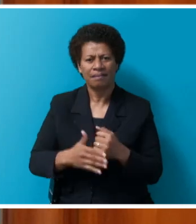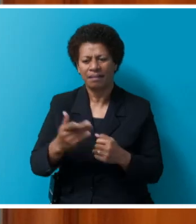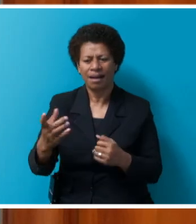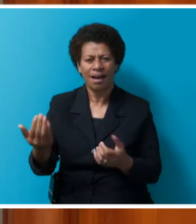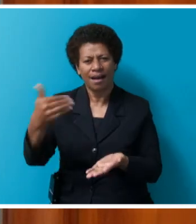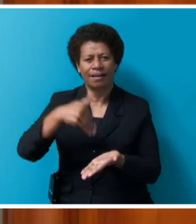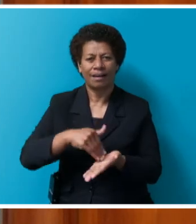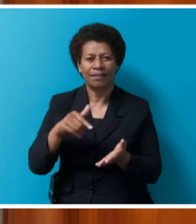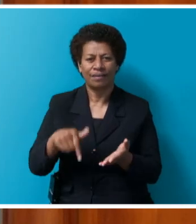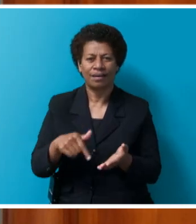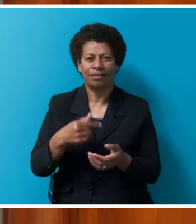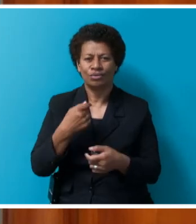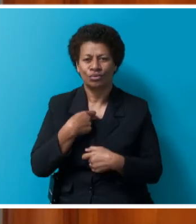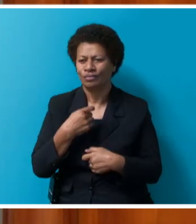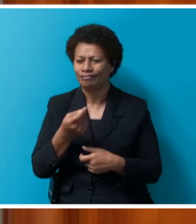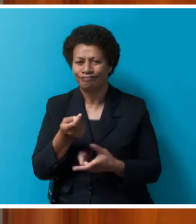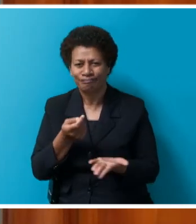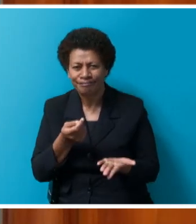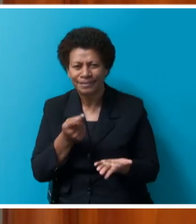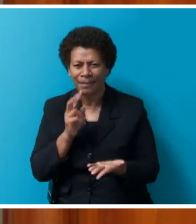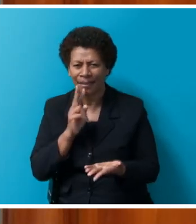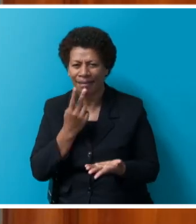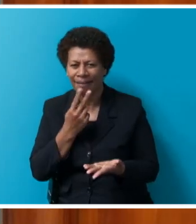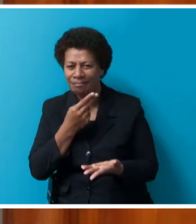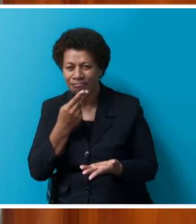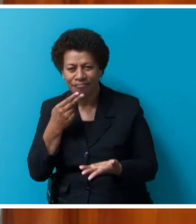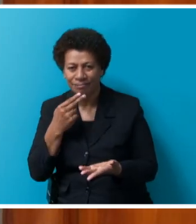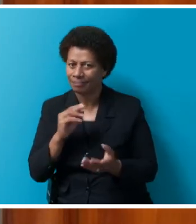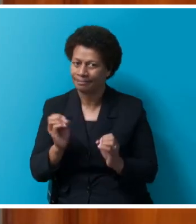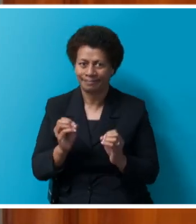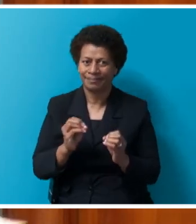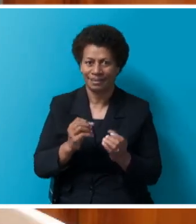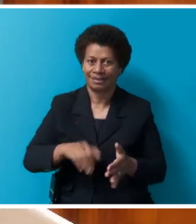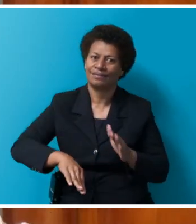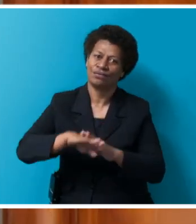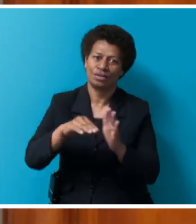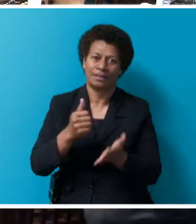just to hand out lollipops. I fully support the budget, Madam Deputy Speaker. Thank you.